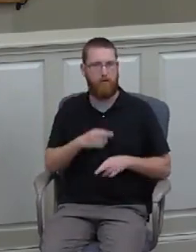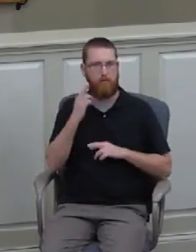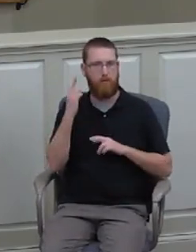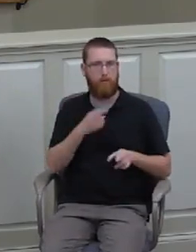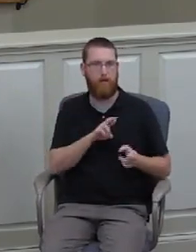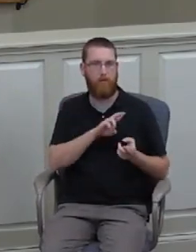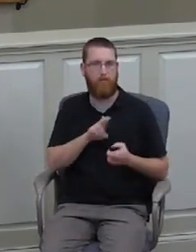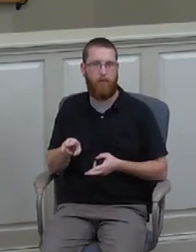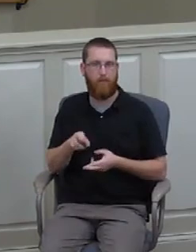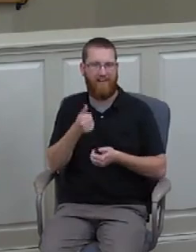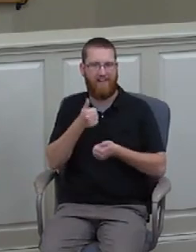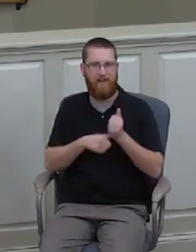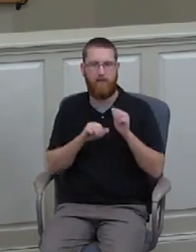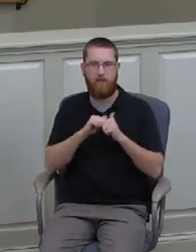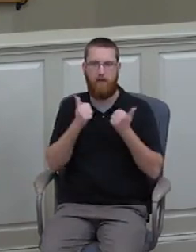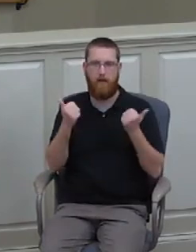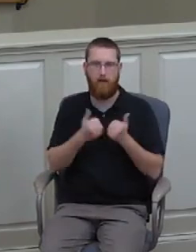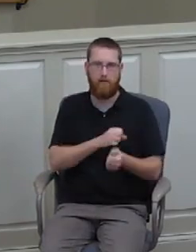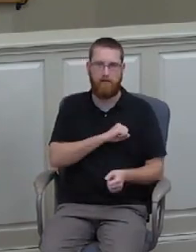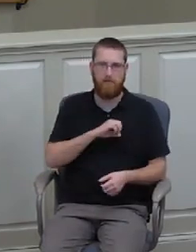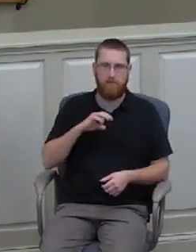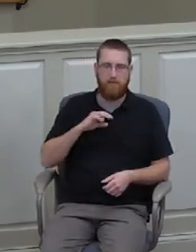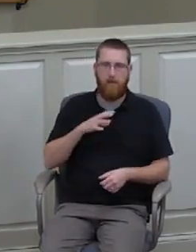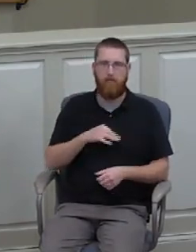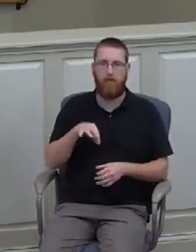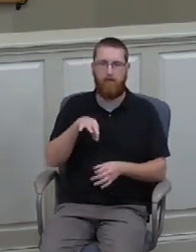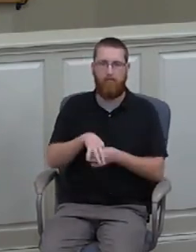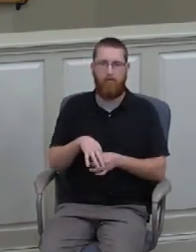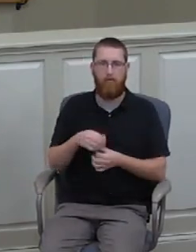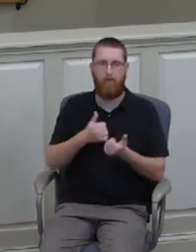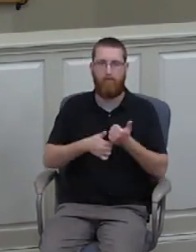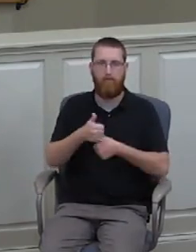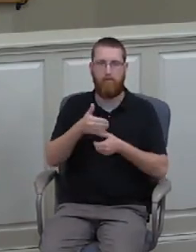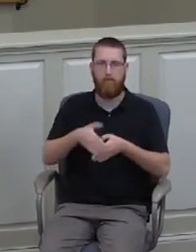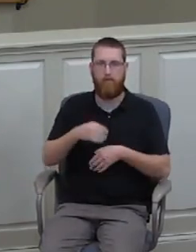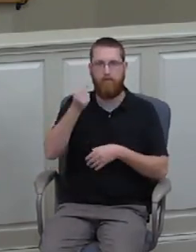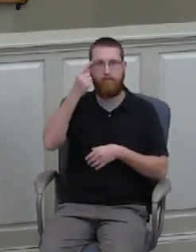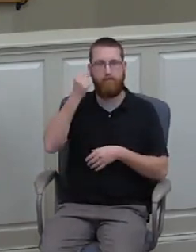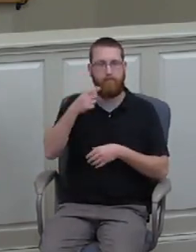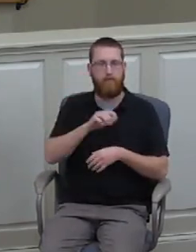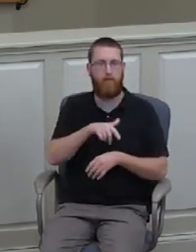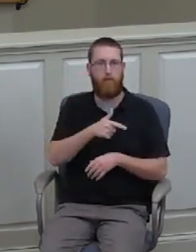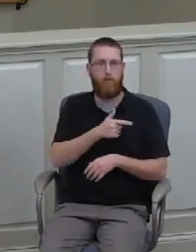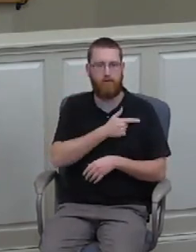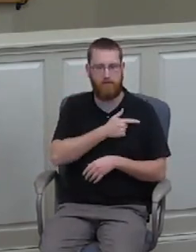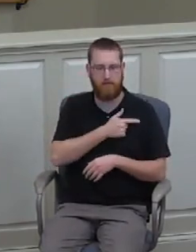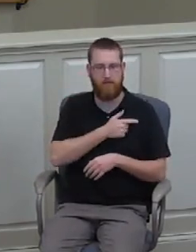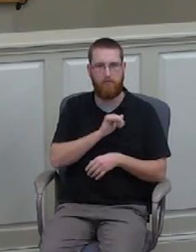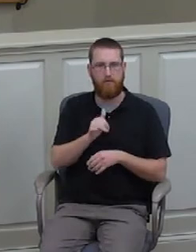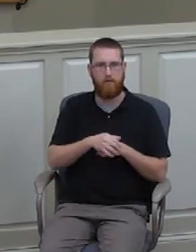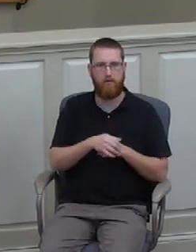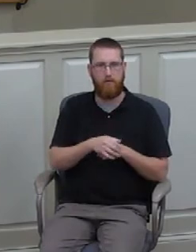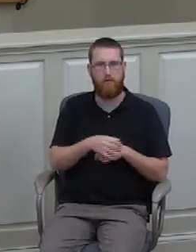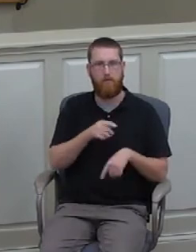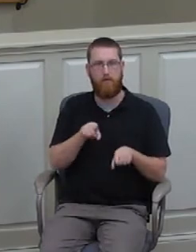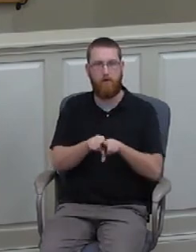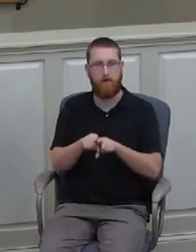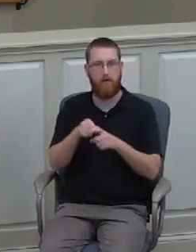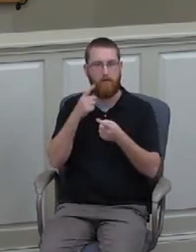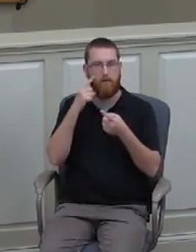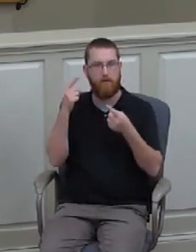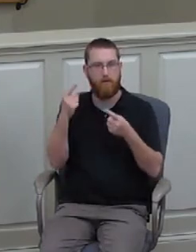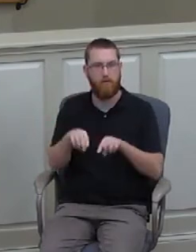each public agency staff and elected officials' integrity, and a sense of loyalty and to the agreement on the